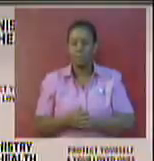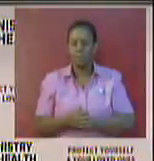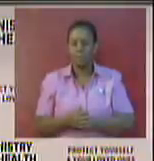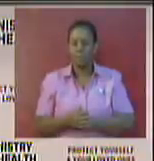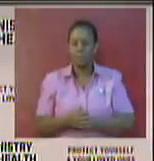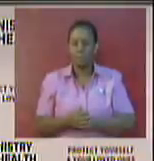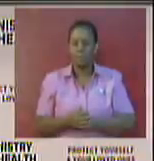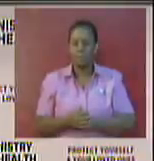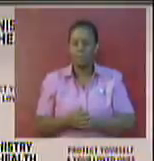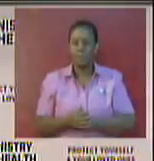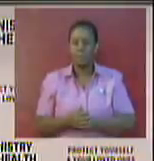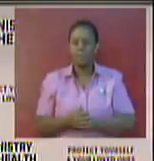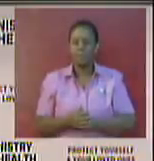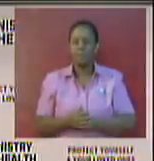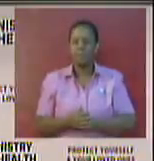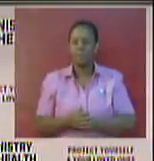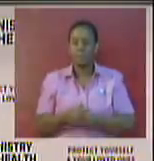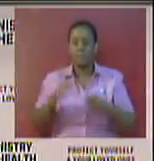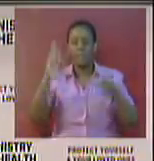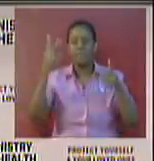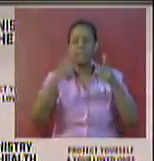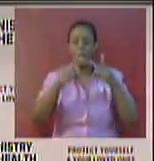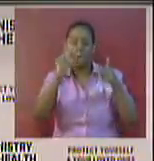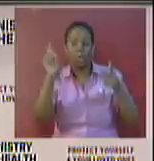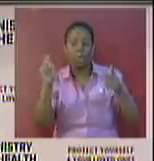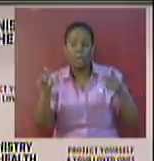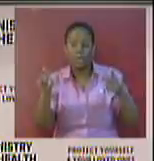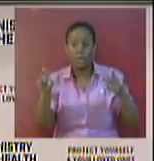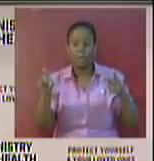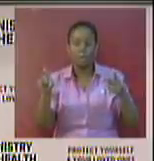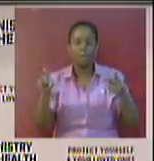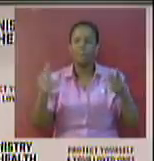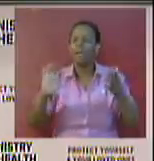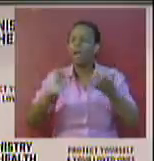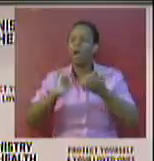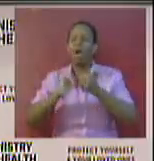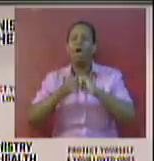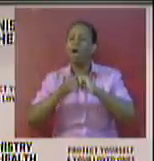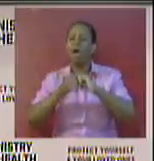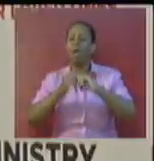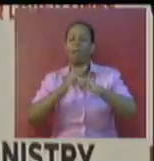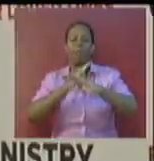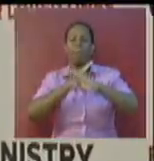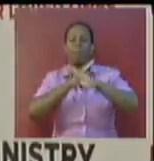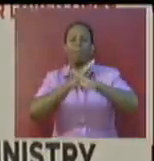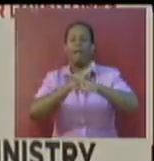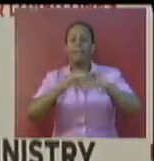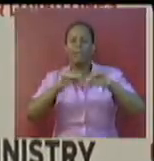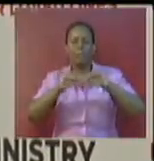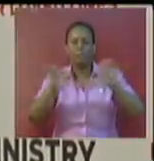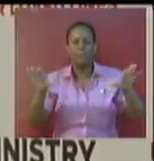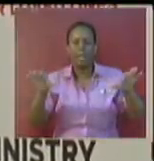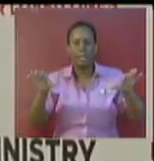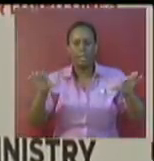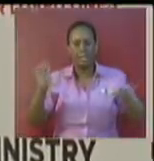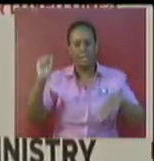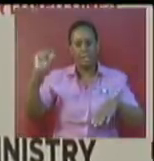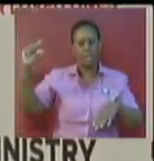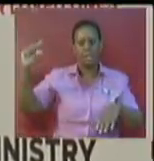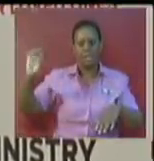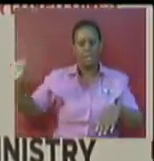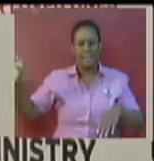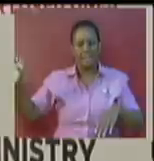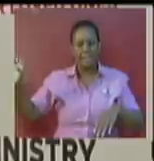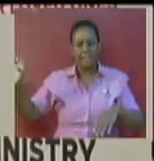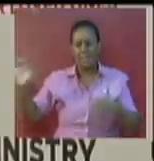Okay, so for the cases that I mentioned, I think I identified two big areas where we find